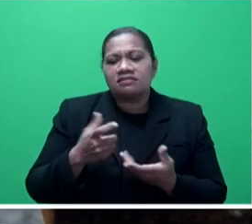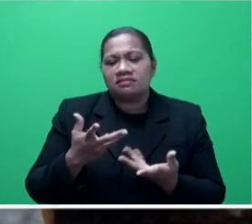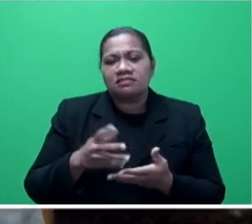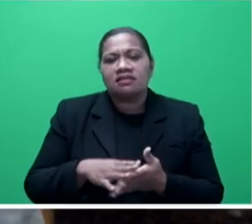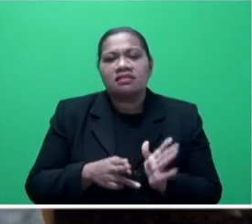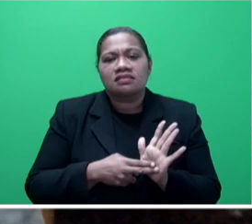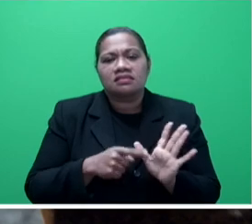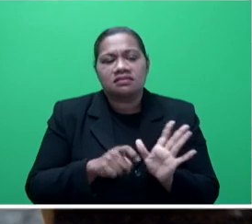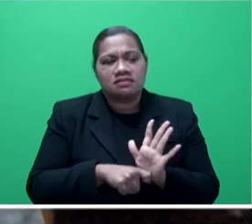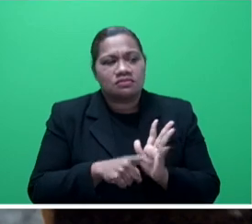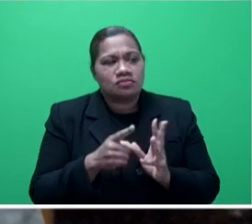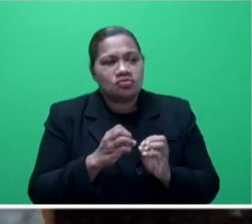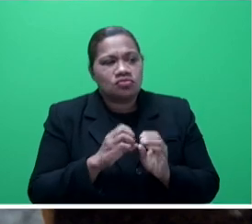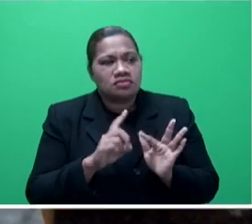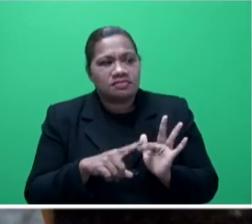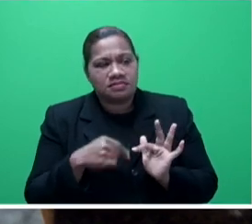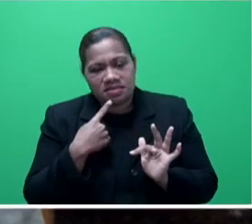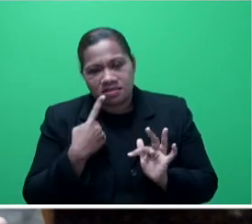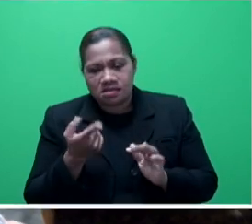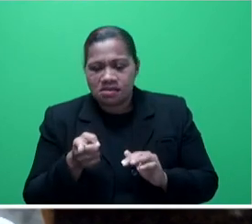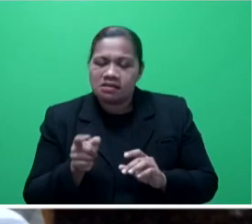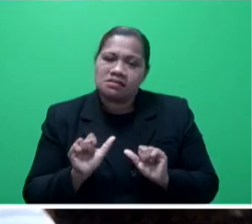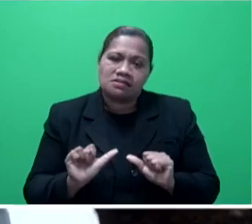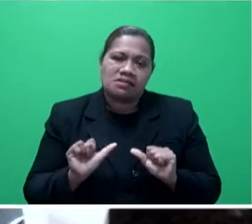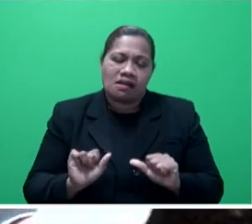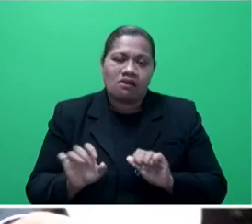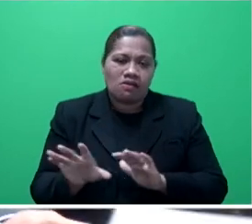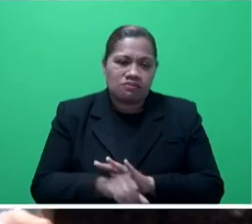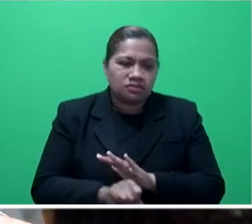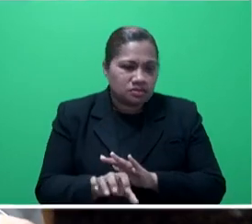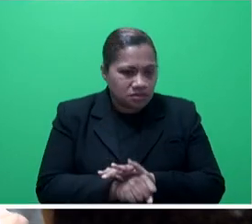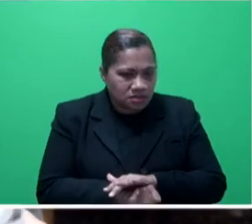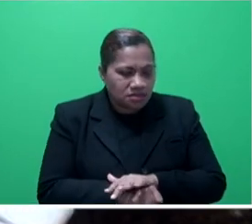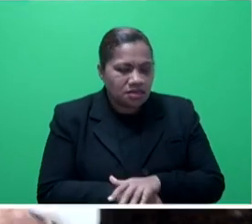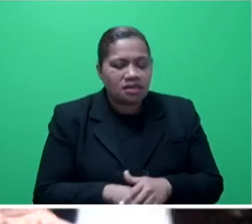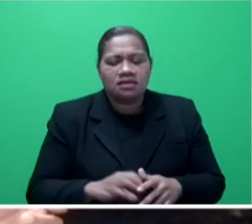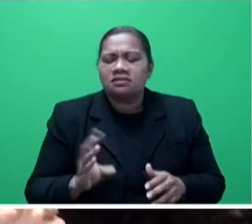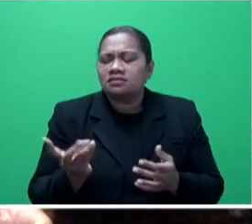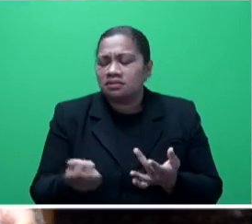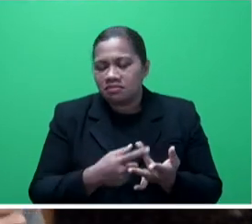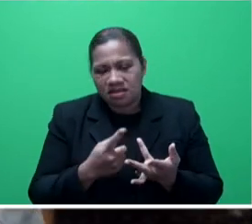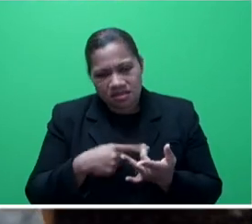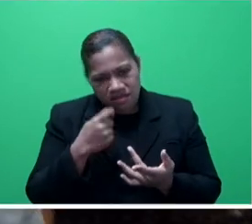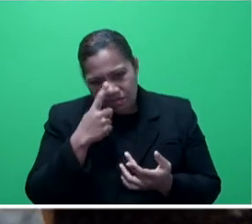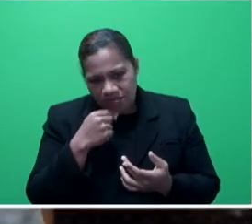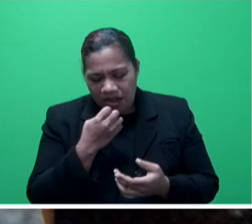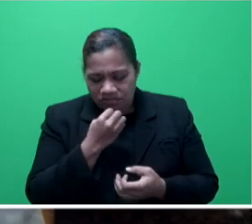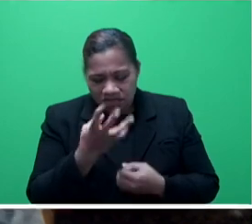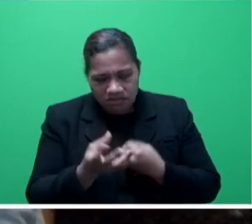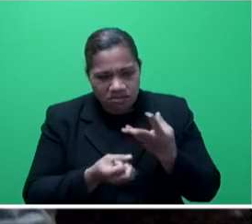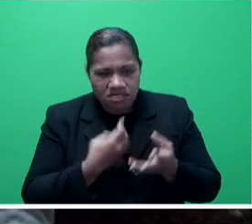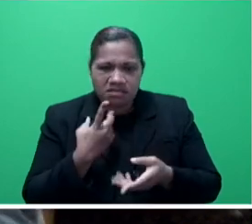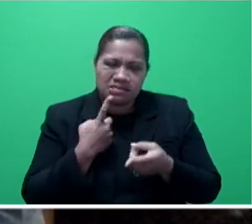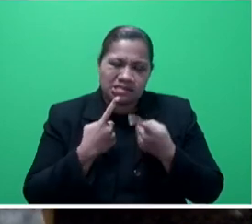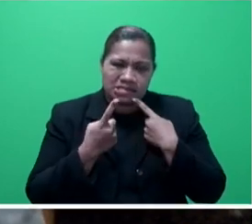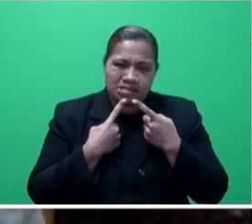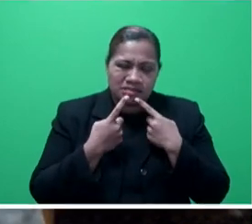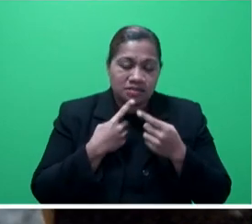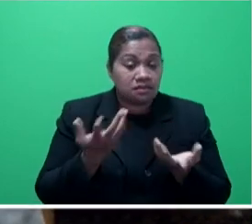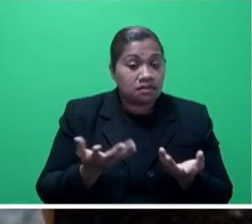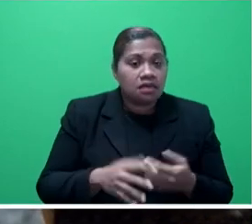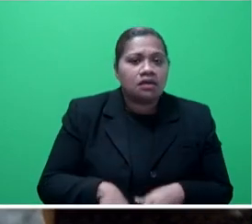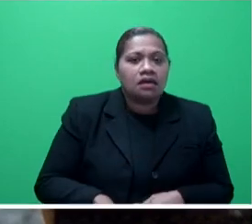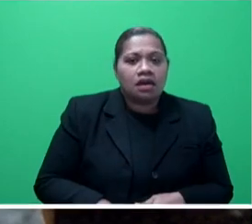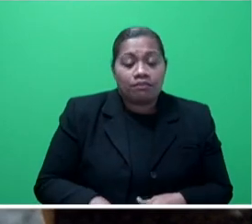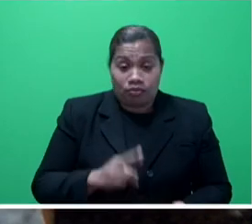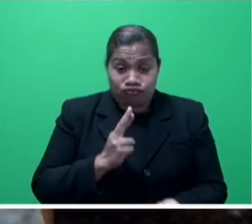Narumbe says this is protecting corruption, and some other people, you know, make all sorts of comments. In fact, what is really